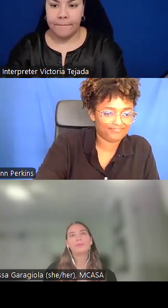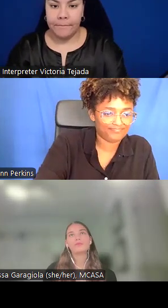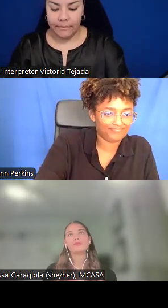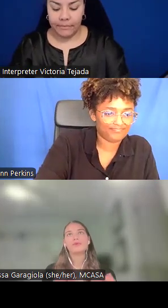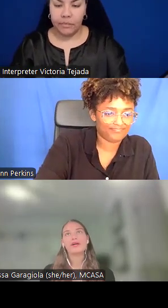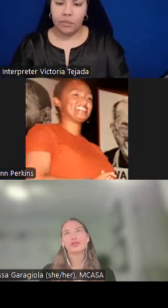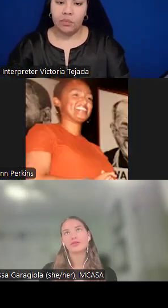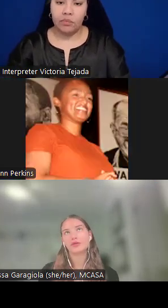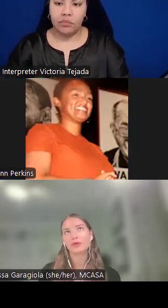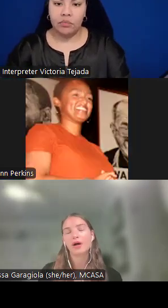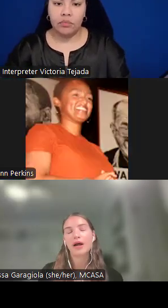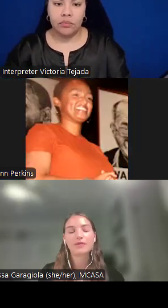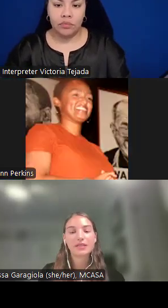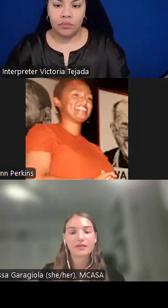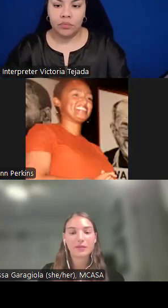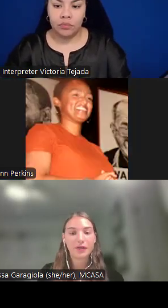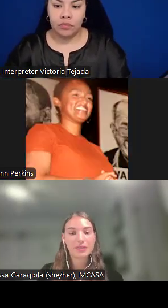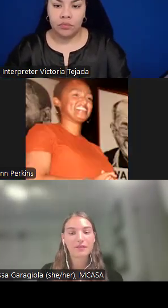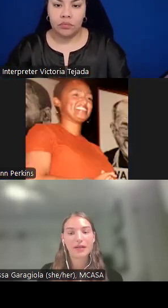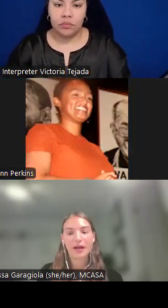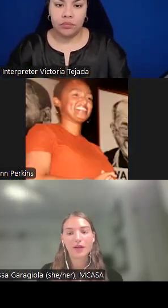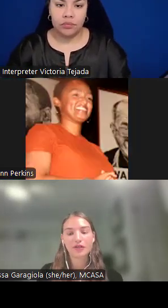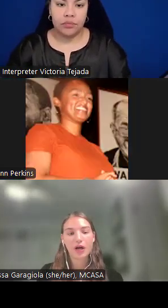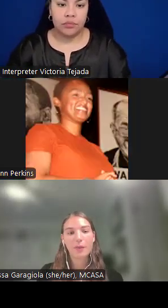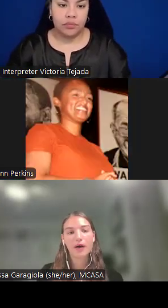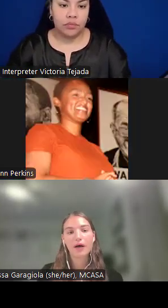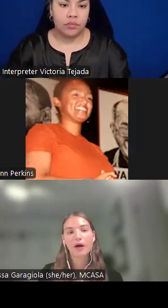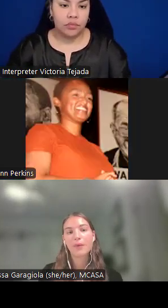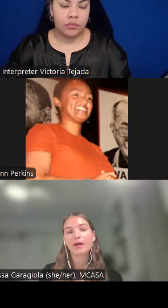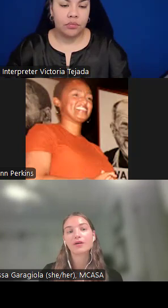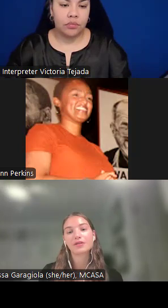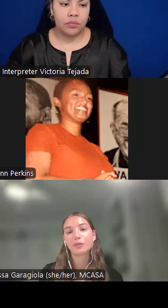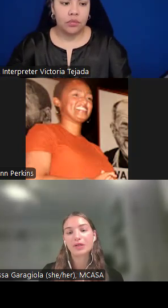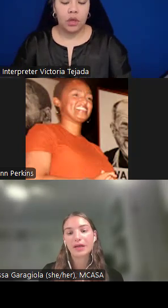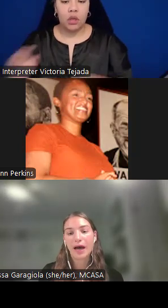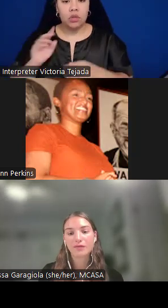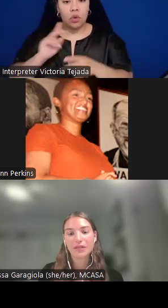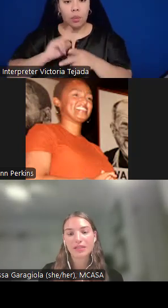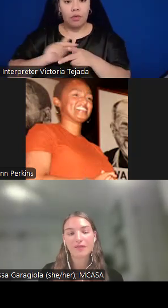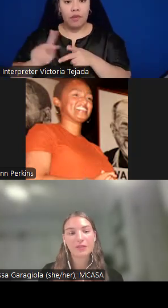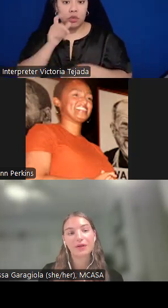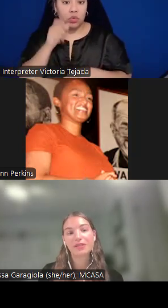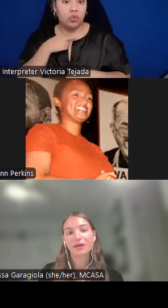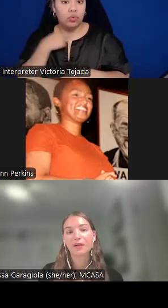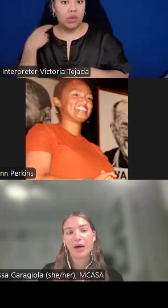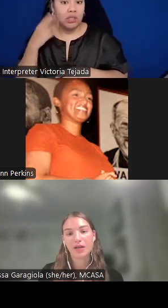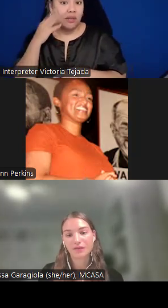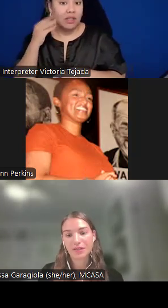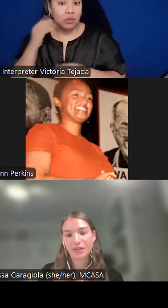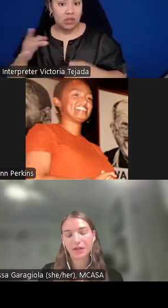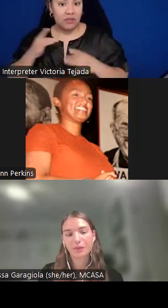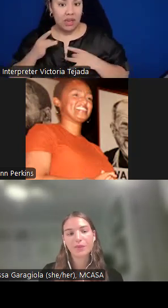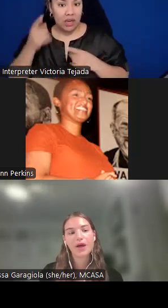So professionals who are at risk of experiencing vicarious trauma may also be at risk of experiencing